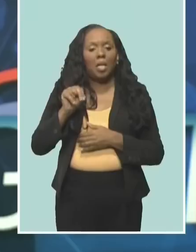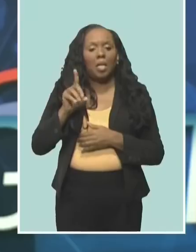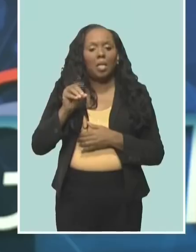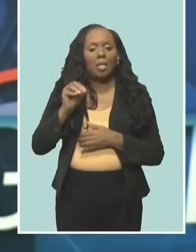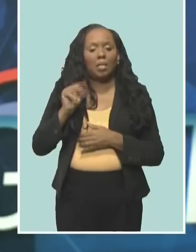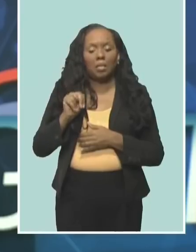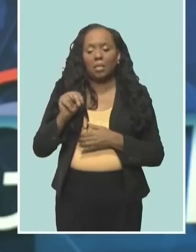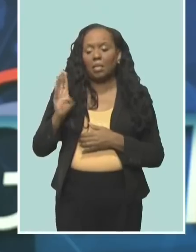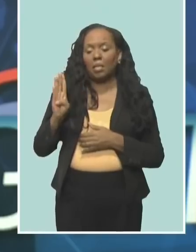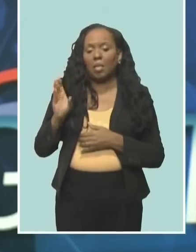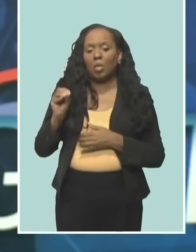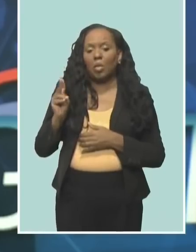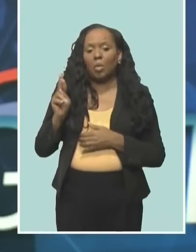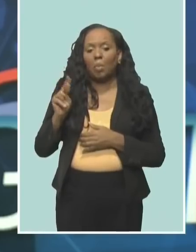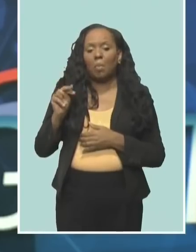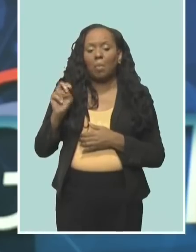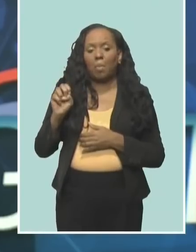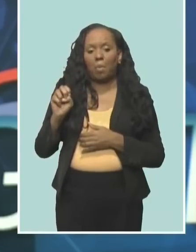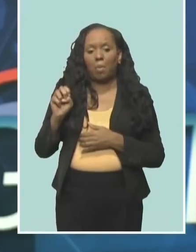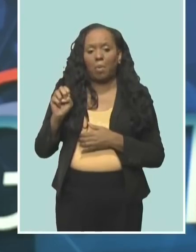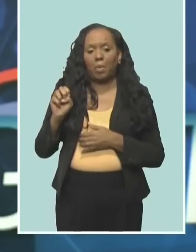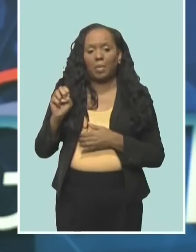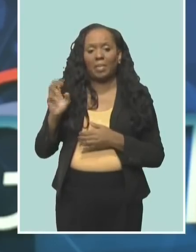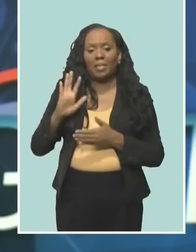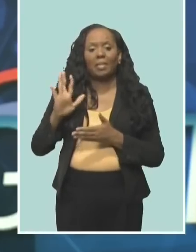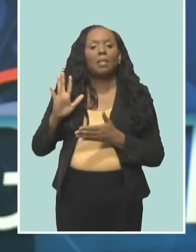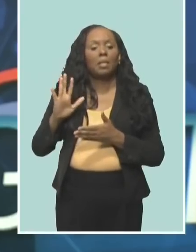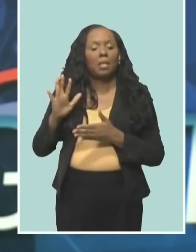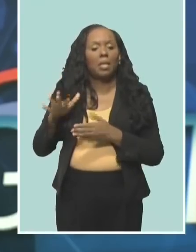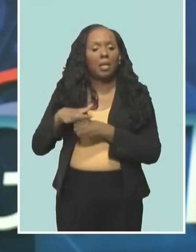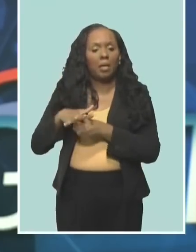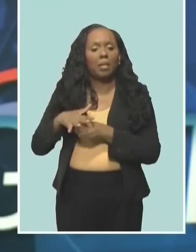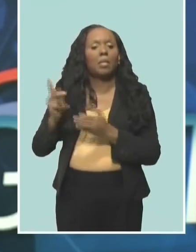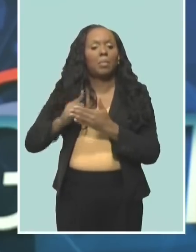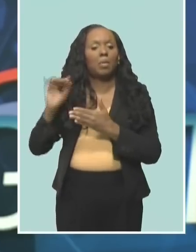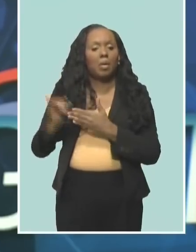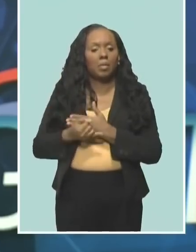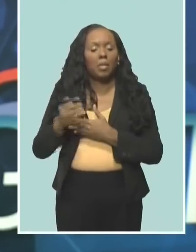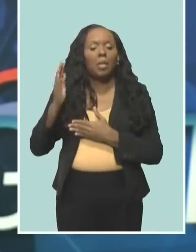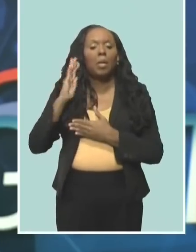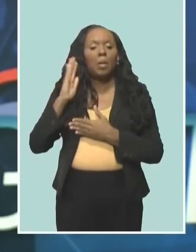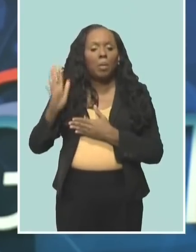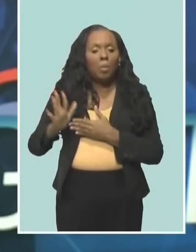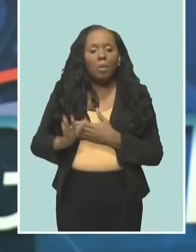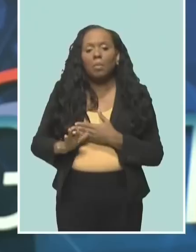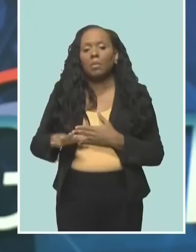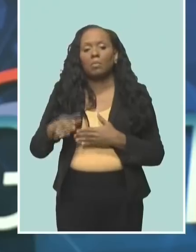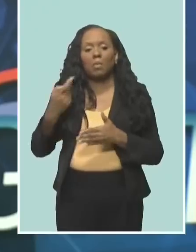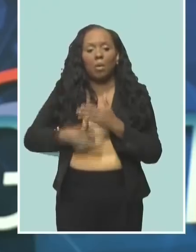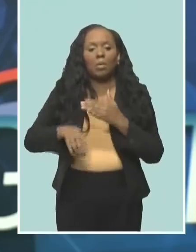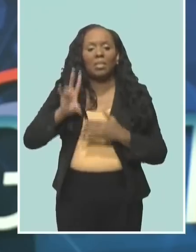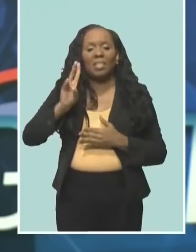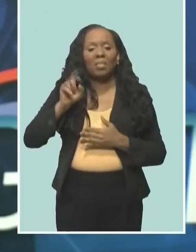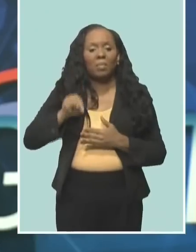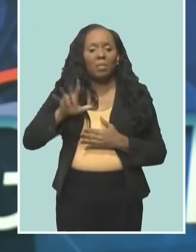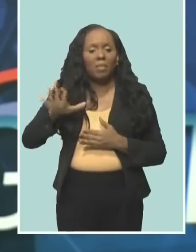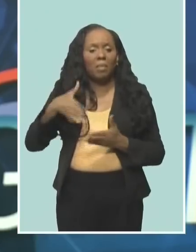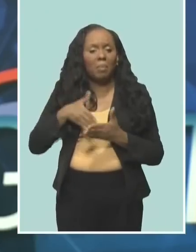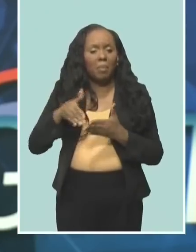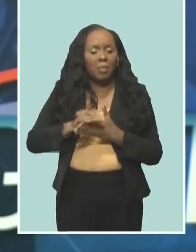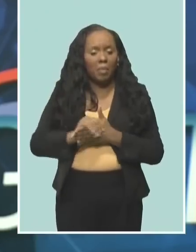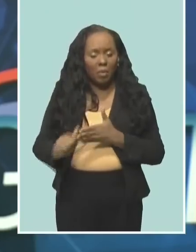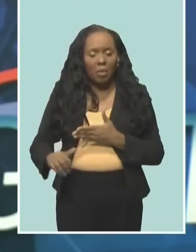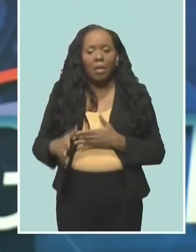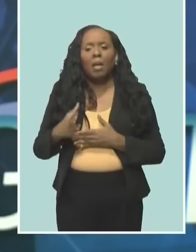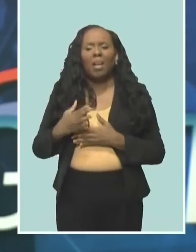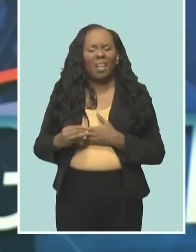The project will take 2.5 years to complete at a cost of $7.5 million. Rachel Agard attended and she filed this